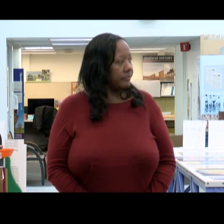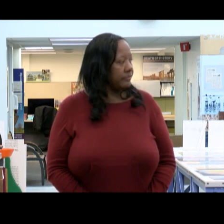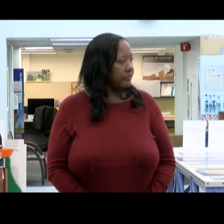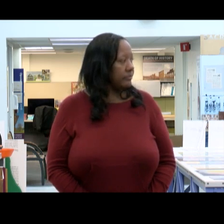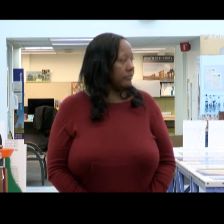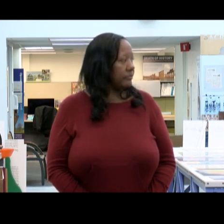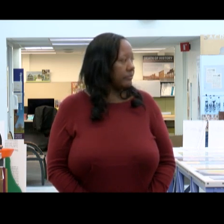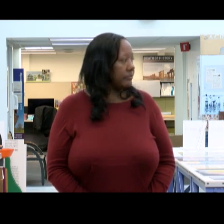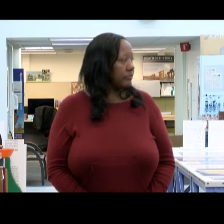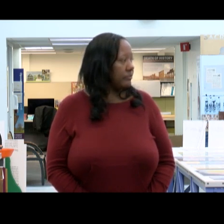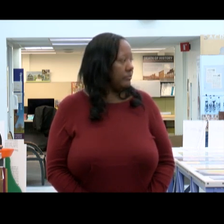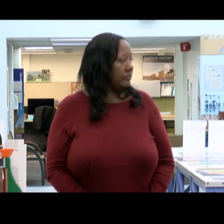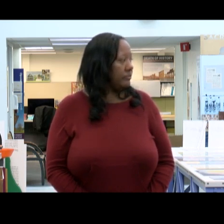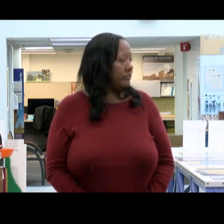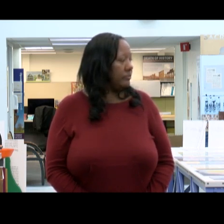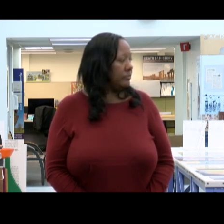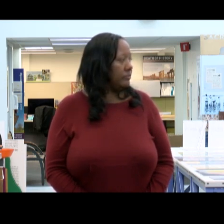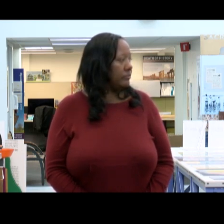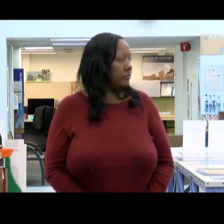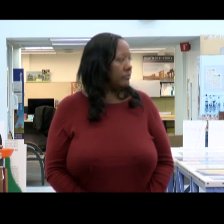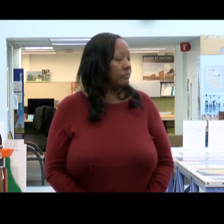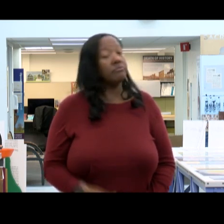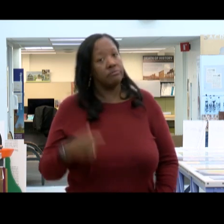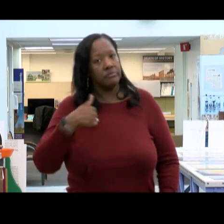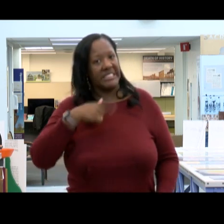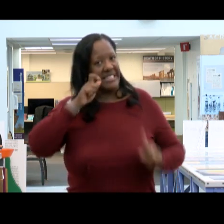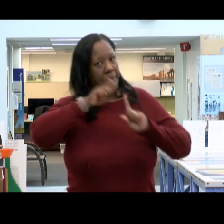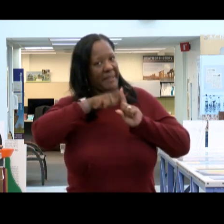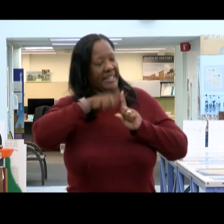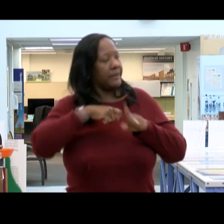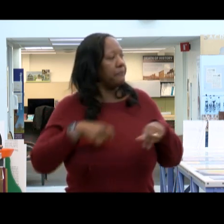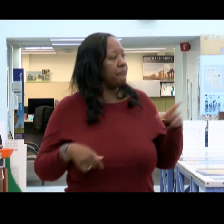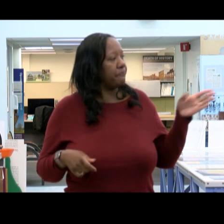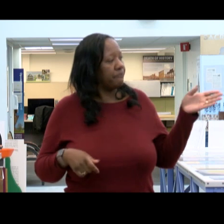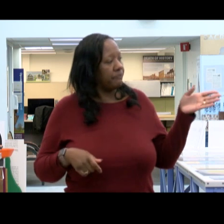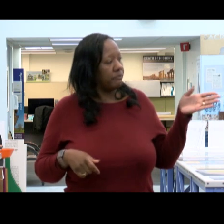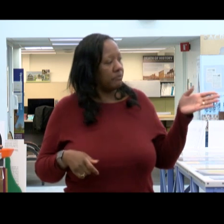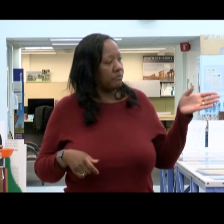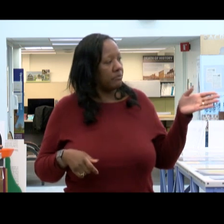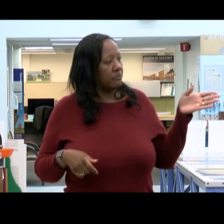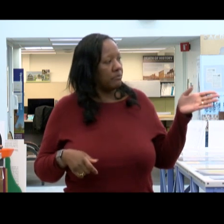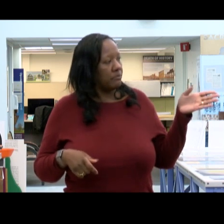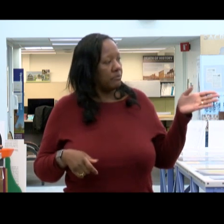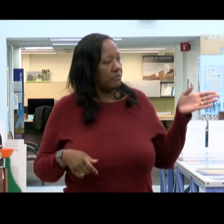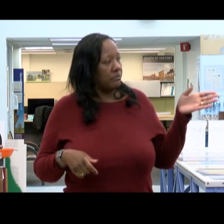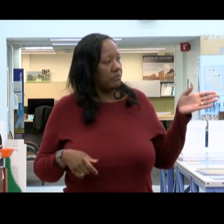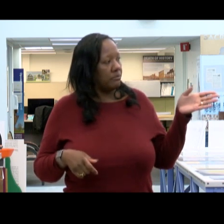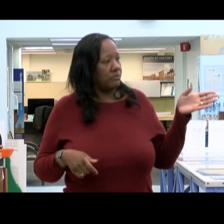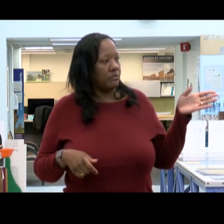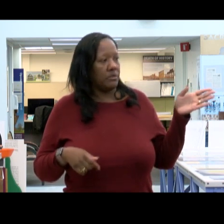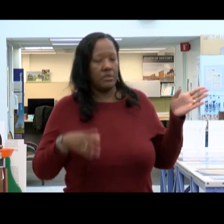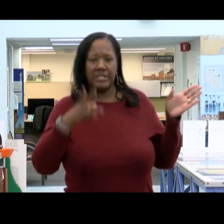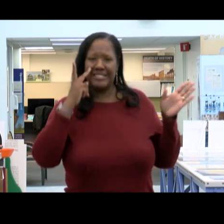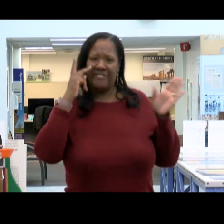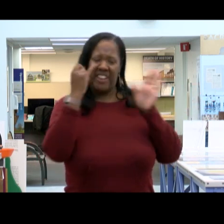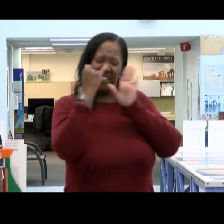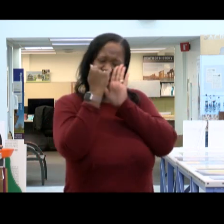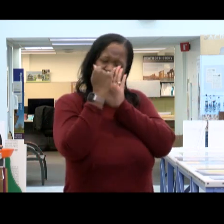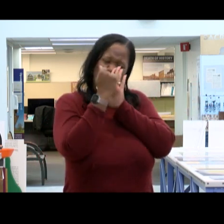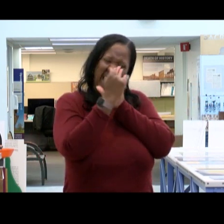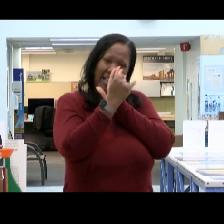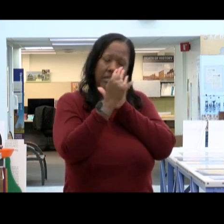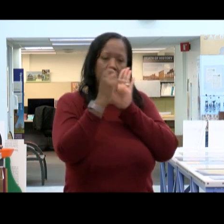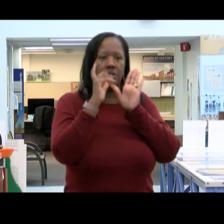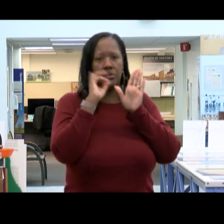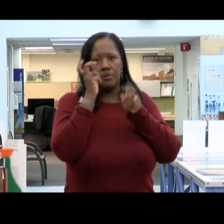And then, because I'm picky, if you look at this, there's some incredibly fine line going on here, stuff that would be really hard